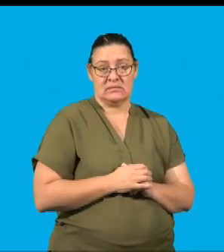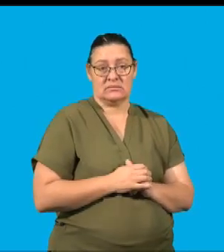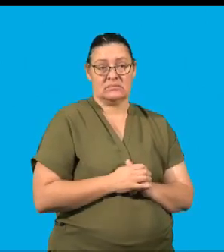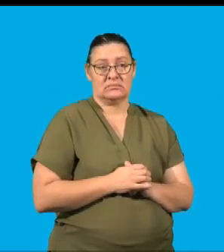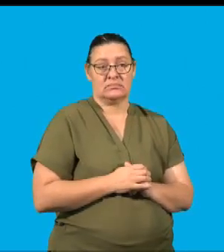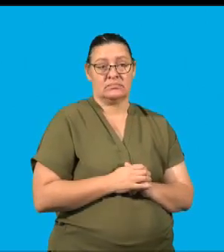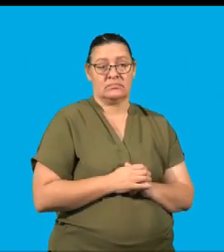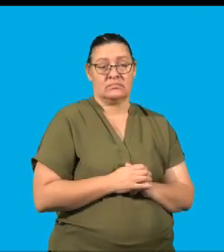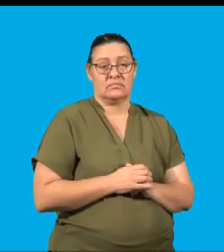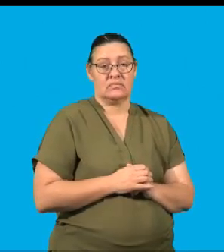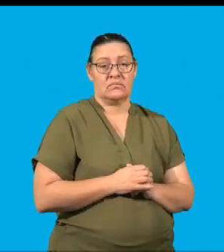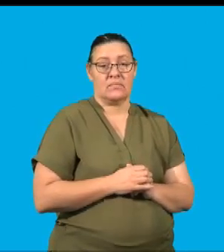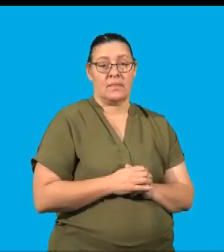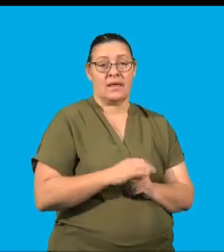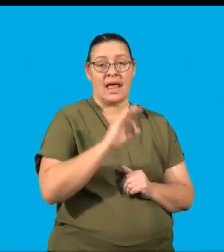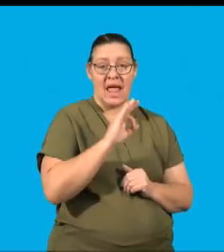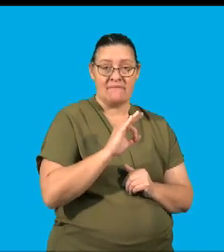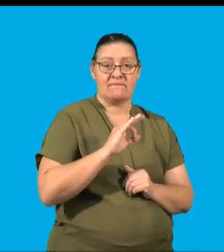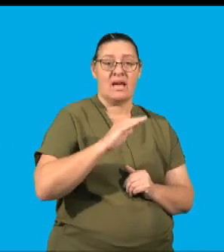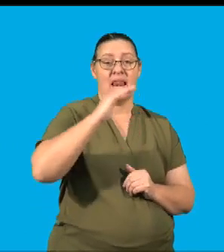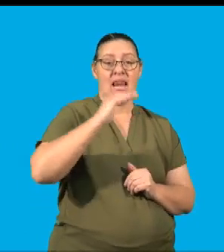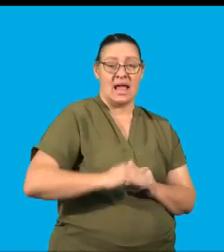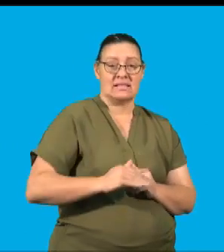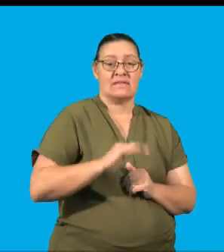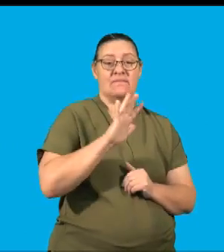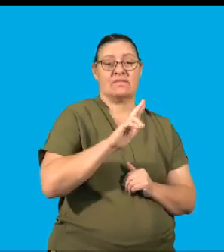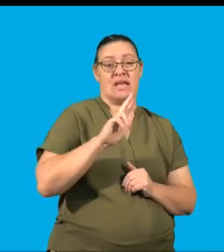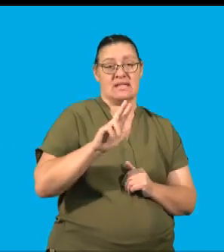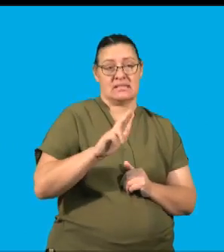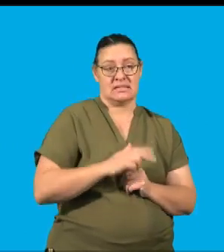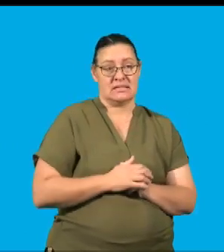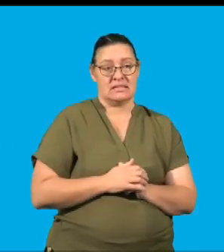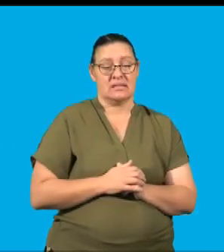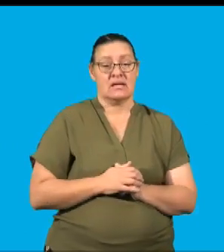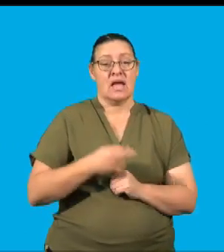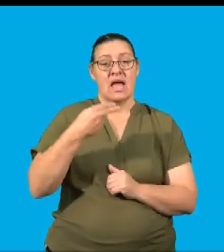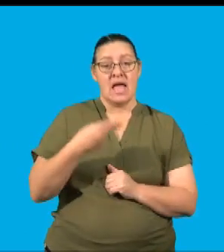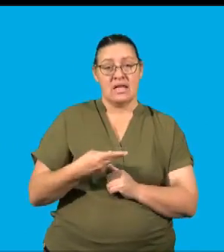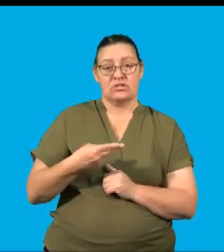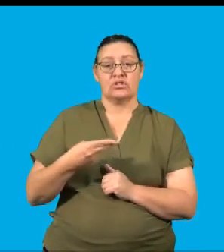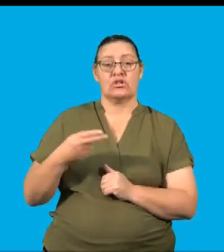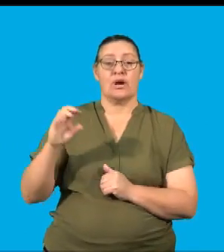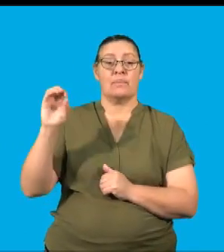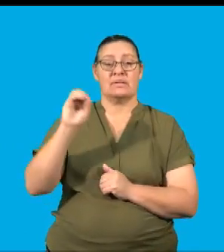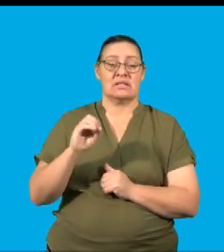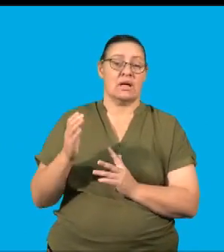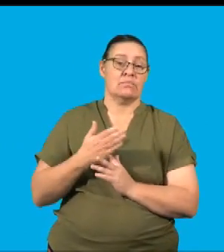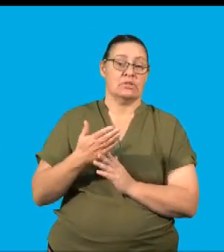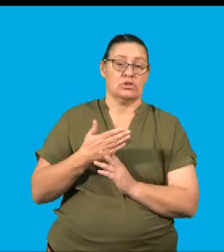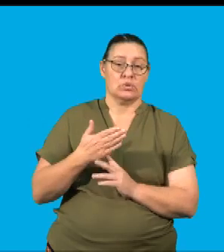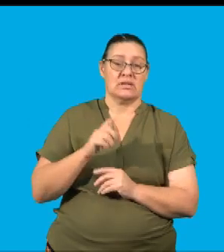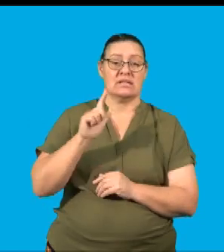that F is the lowest, meaning that F is less than 58. And then H is a percentage mark